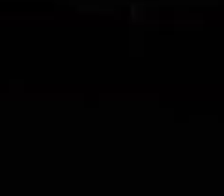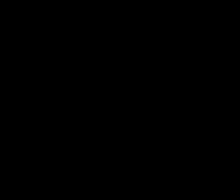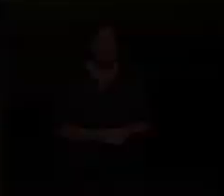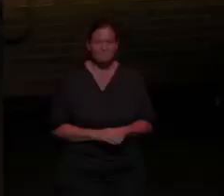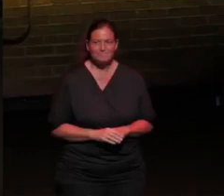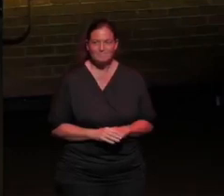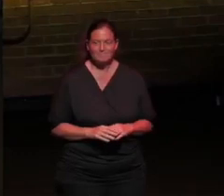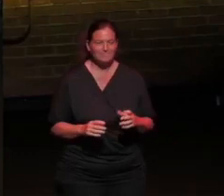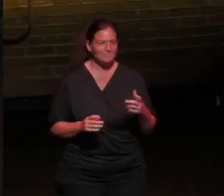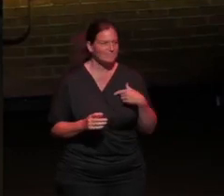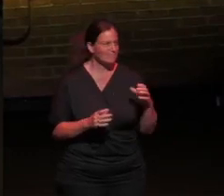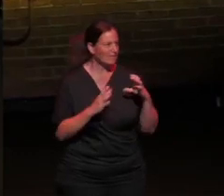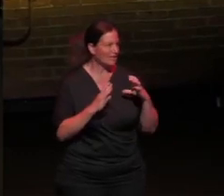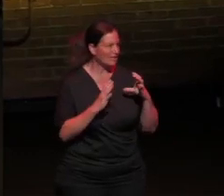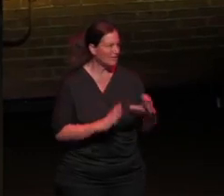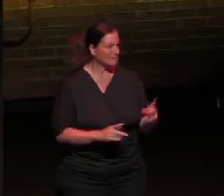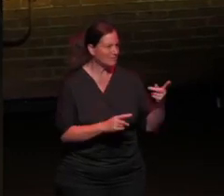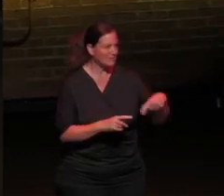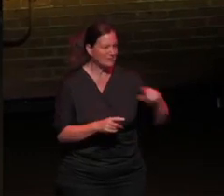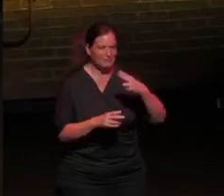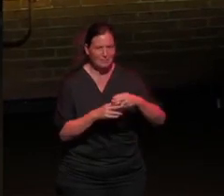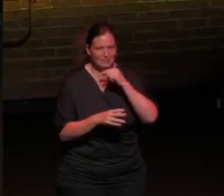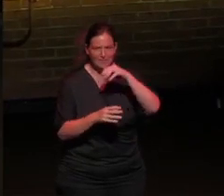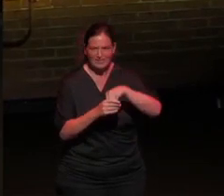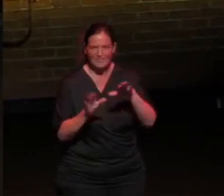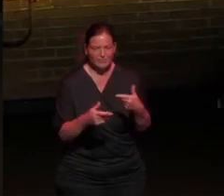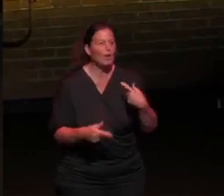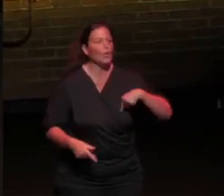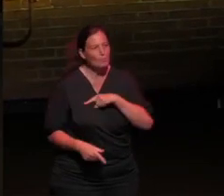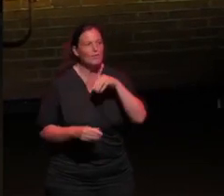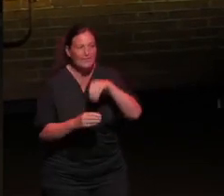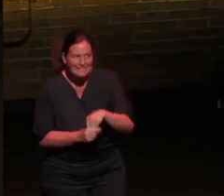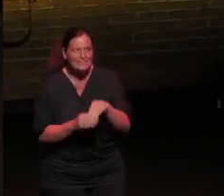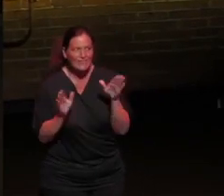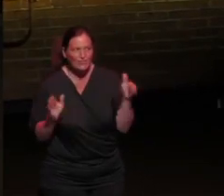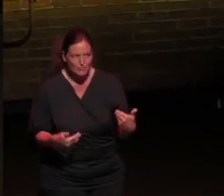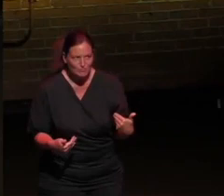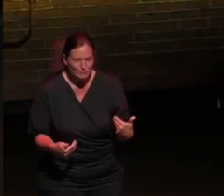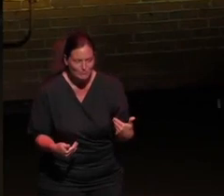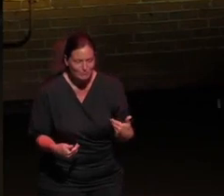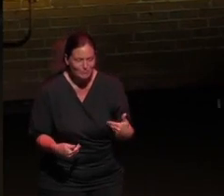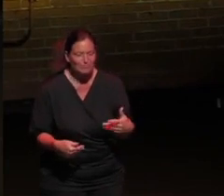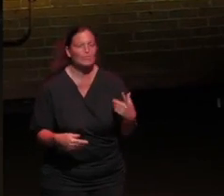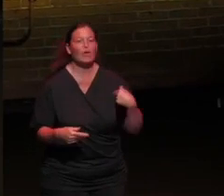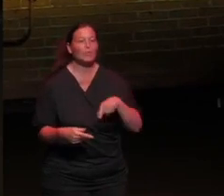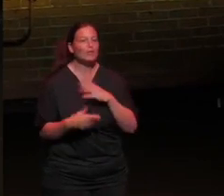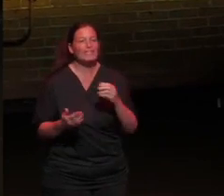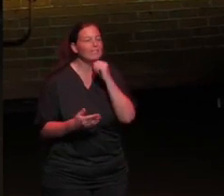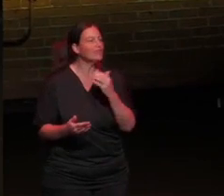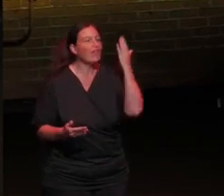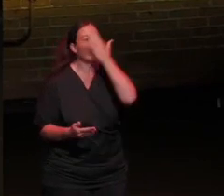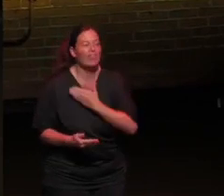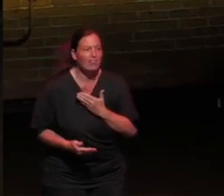A candidate mentioned about disabled people not being in the room. We're in the room. We're in here. Even if you don't